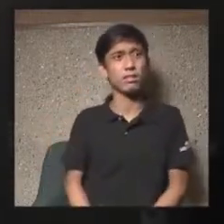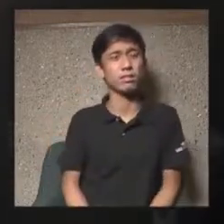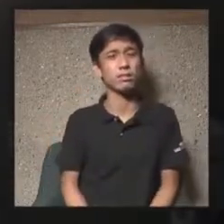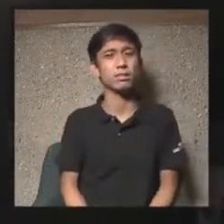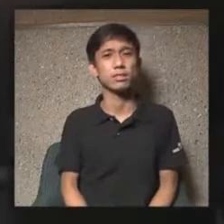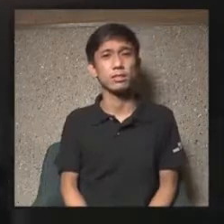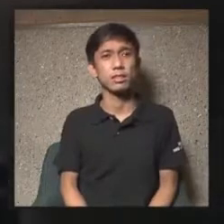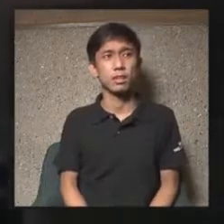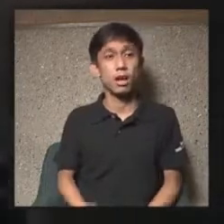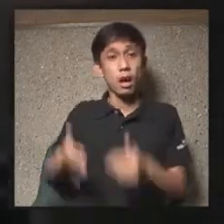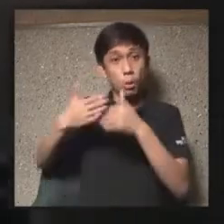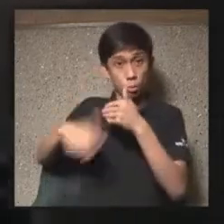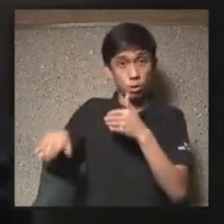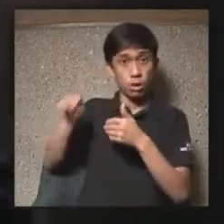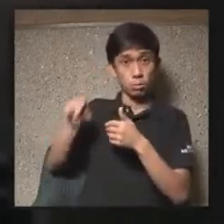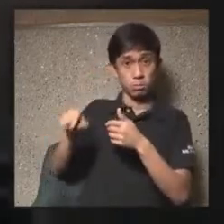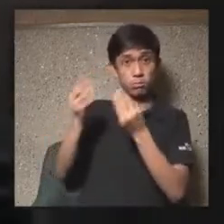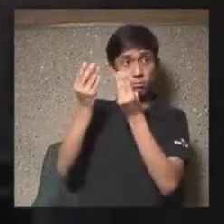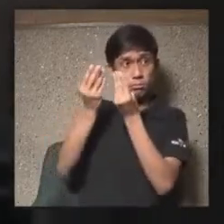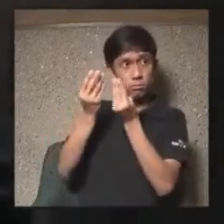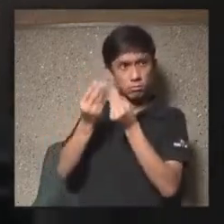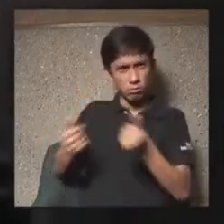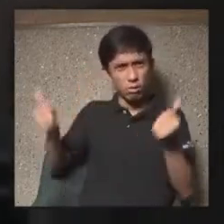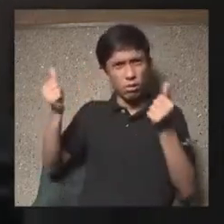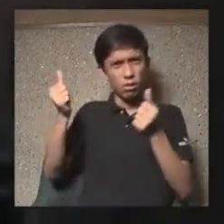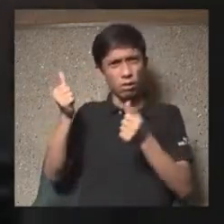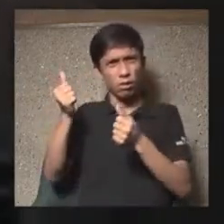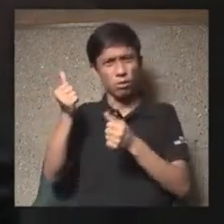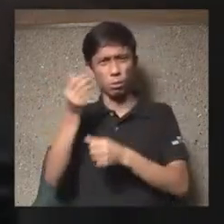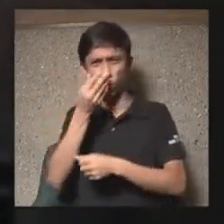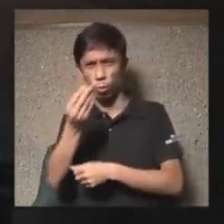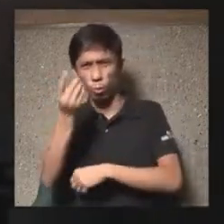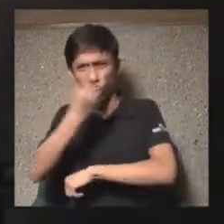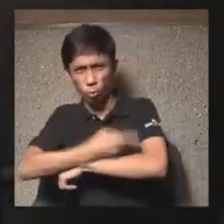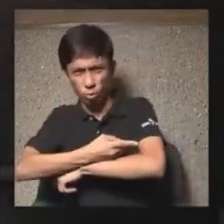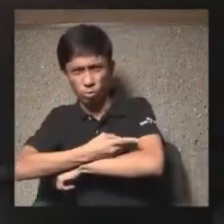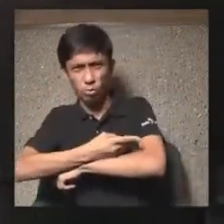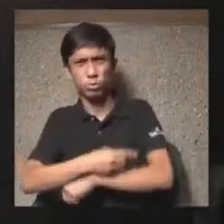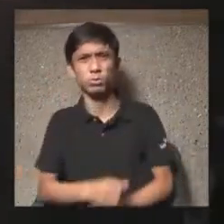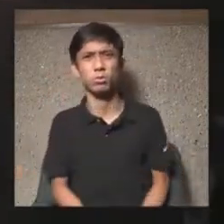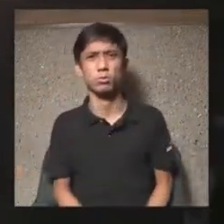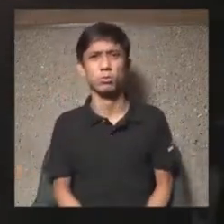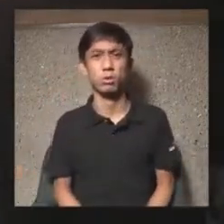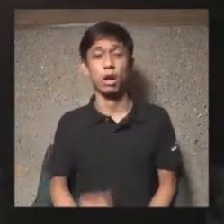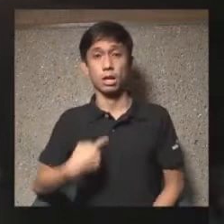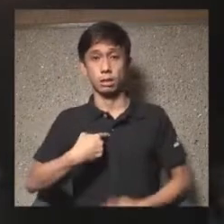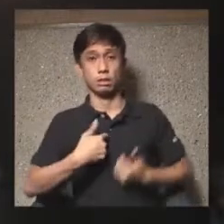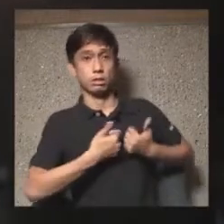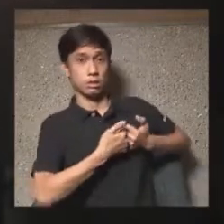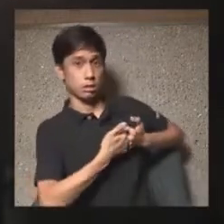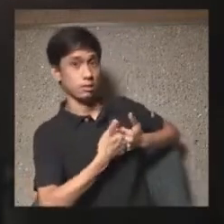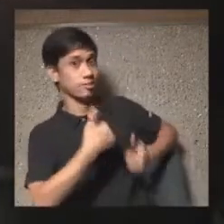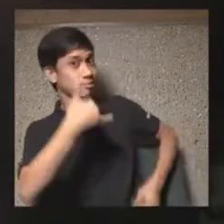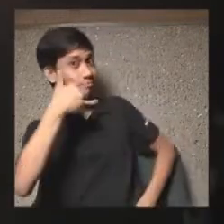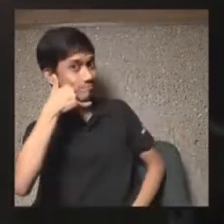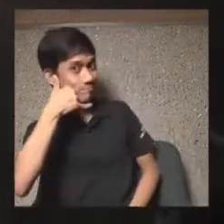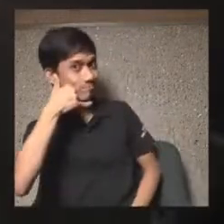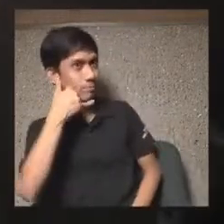or a few weeks after, my girlfriend called me up. And I said, hi, how are